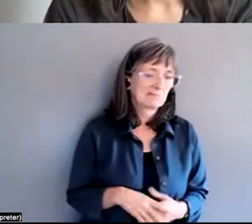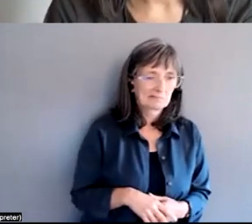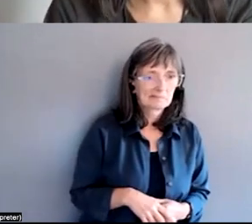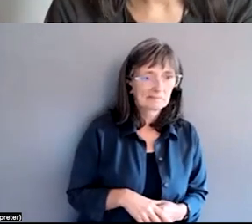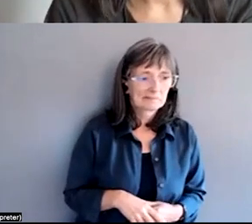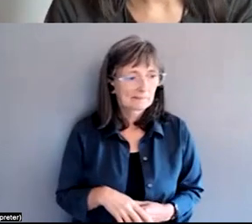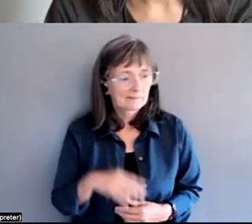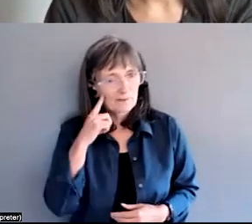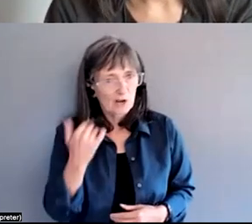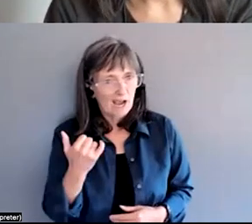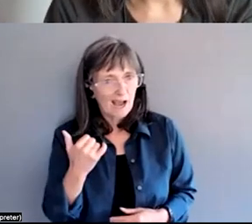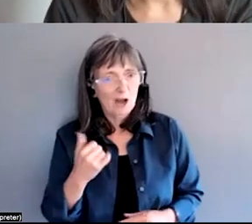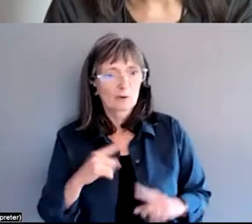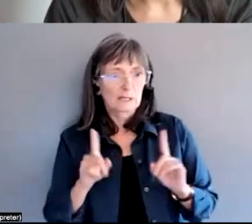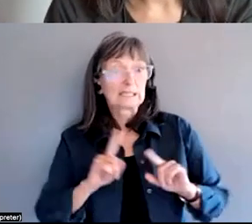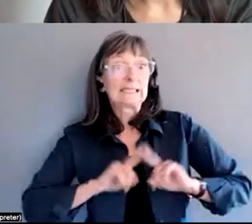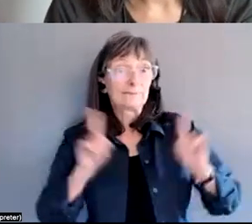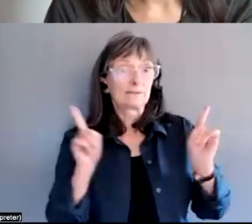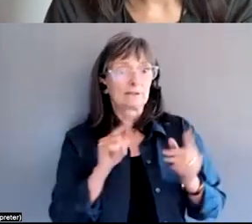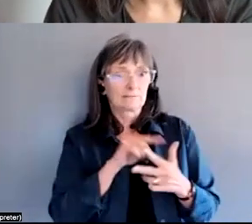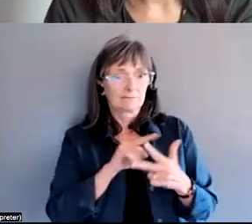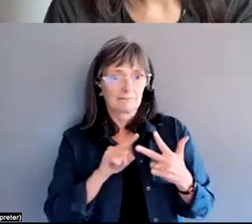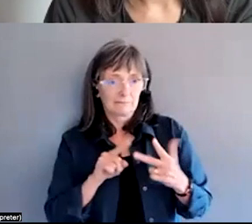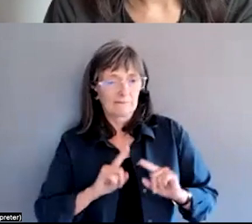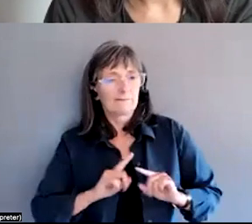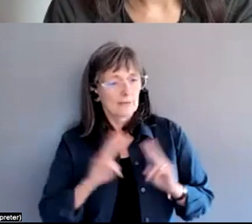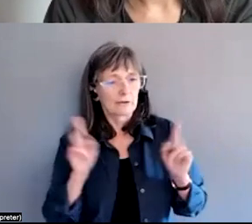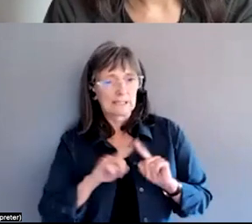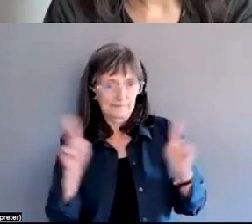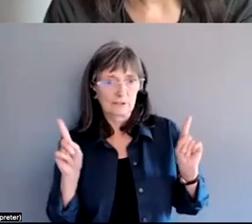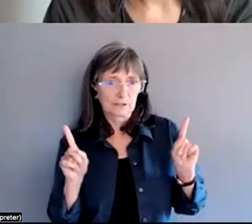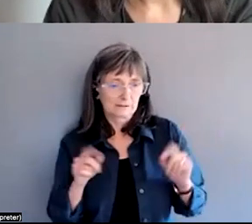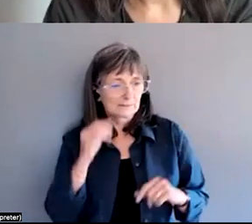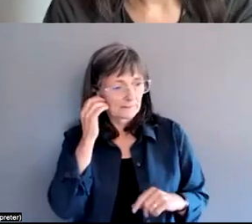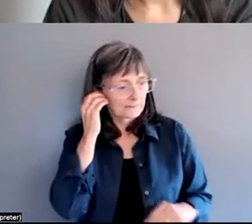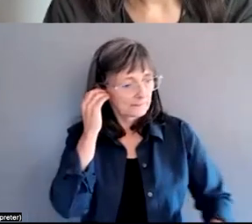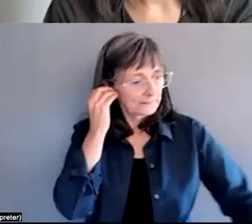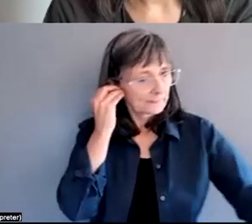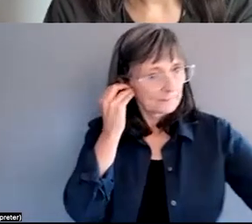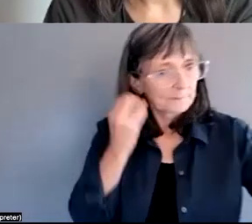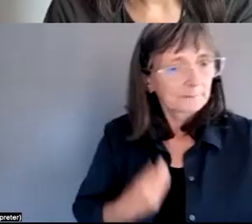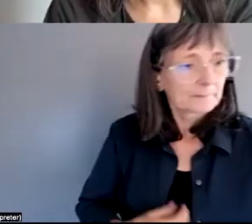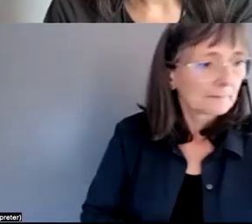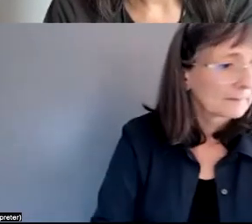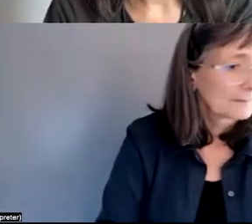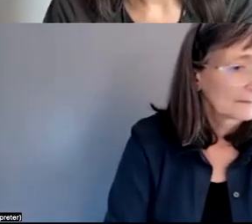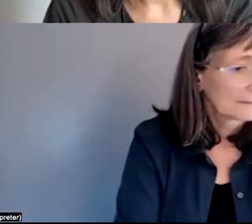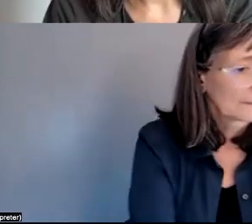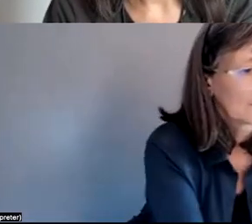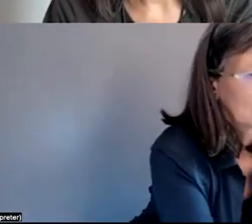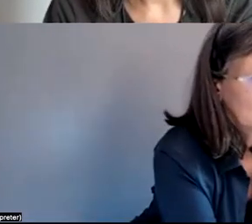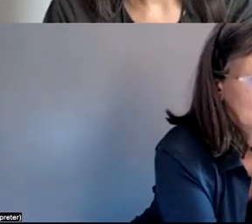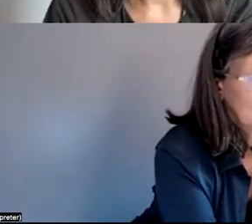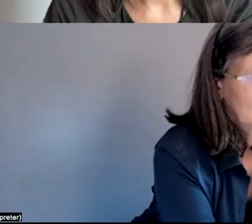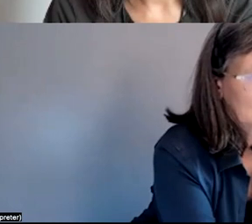you know, 2 to 3 very unique concepts that are completely different directions. Right. Right. What about you, Ingrid? What's your process in terms of